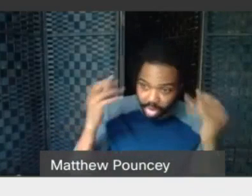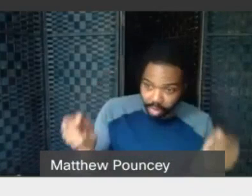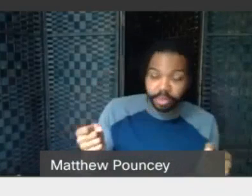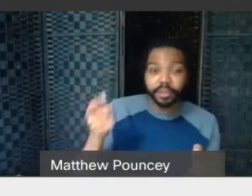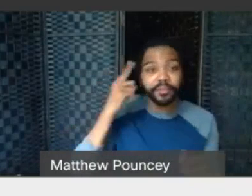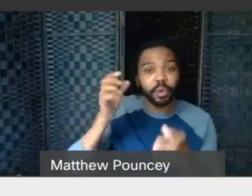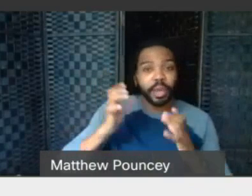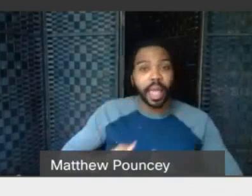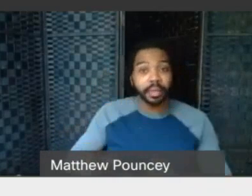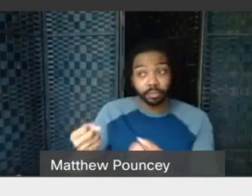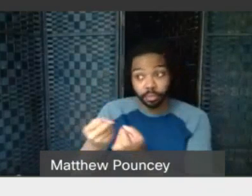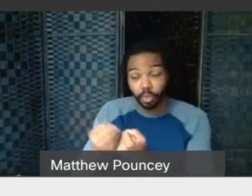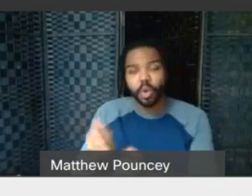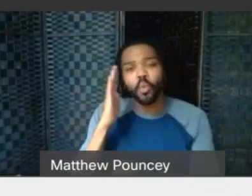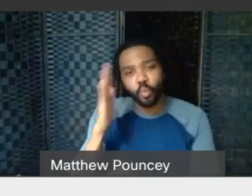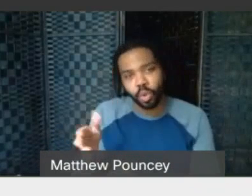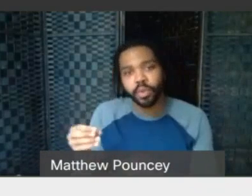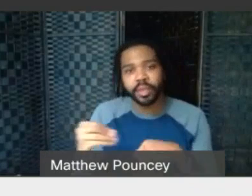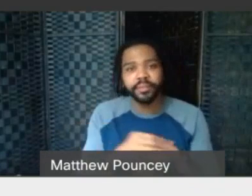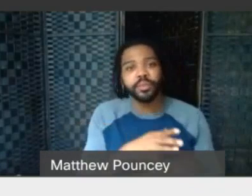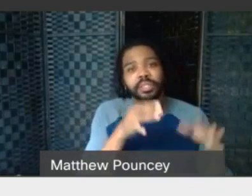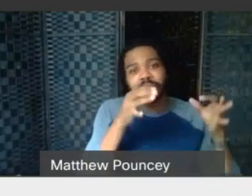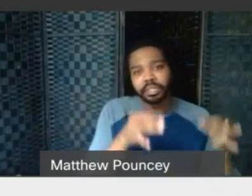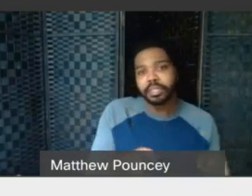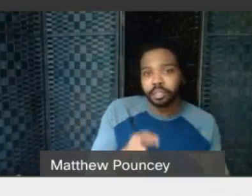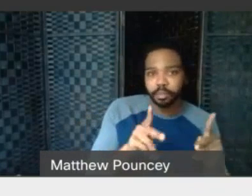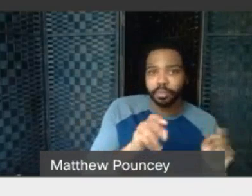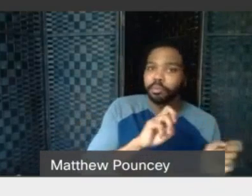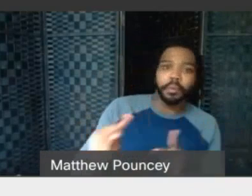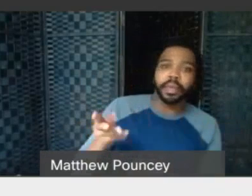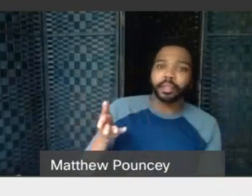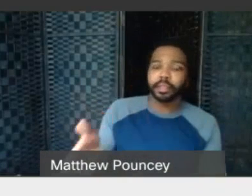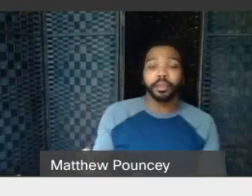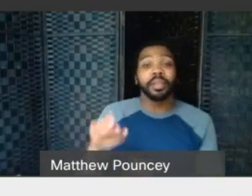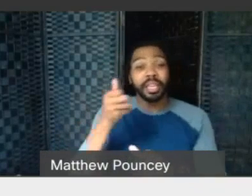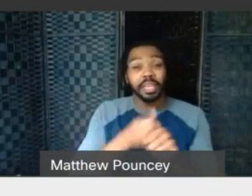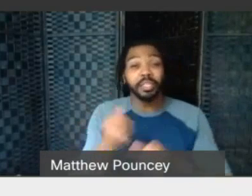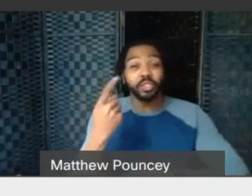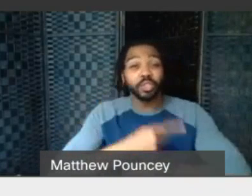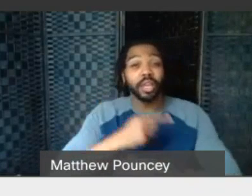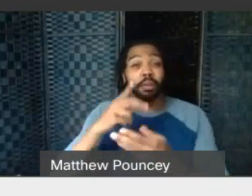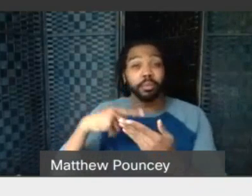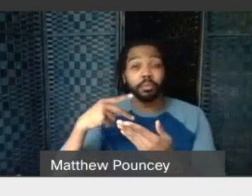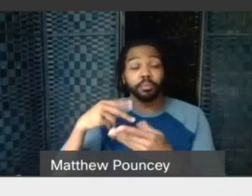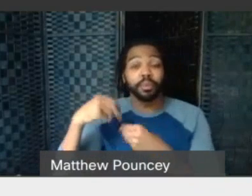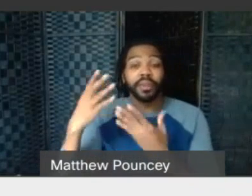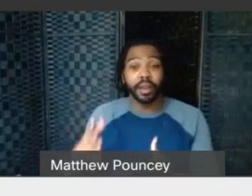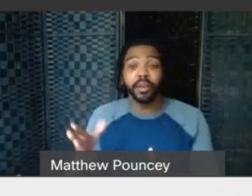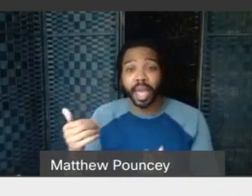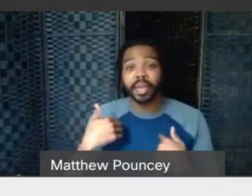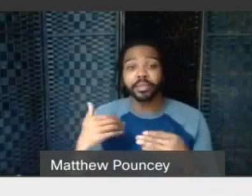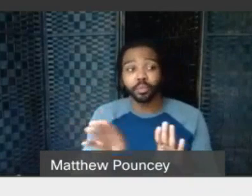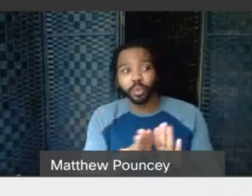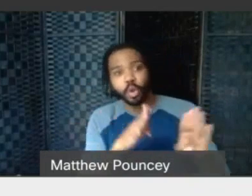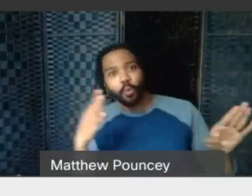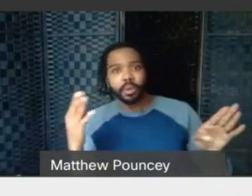will play a part in people making those decisions. And so each of our day providers has reopening plans of their